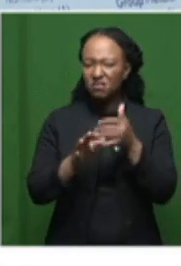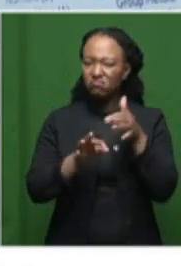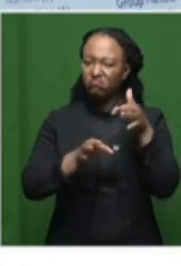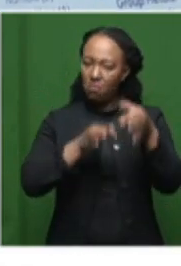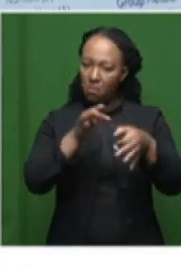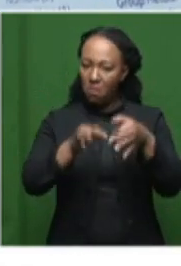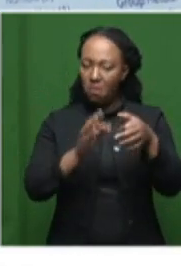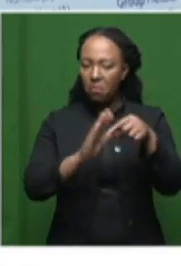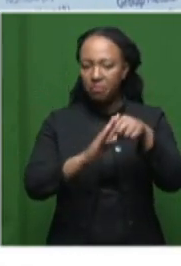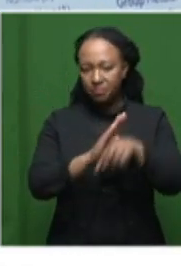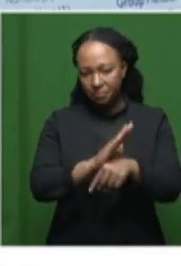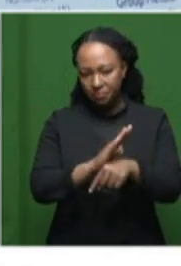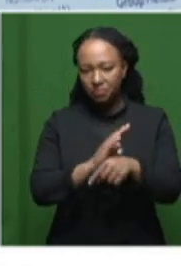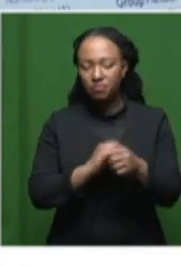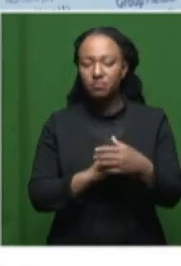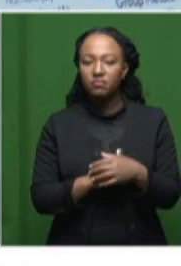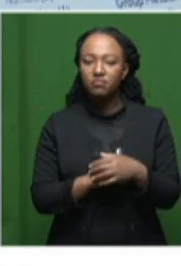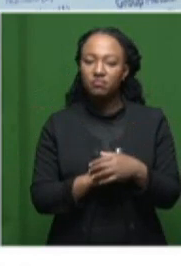that nuclear, as